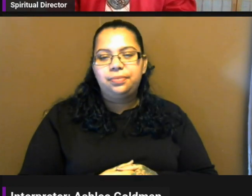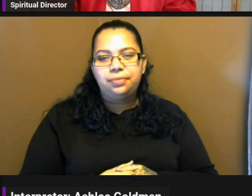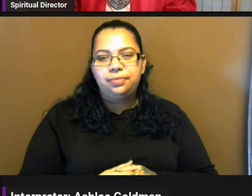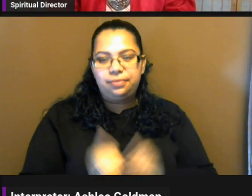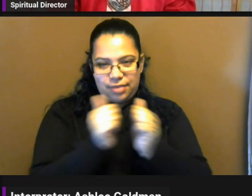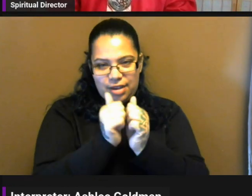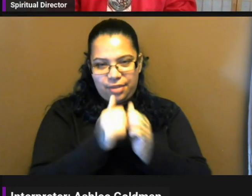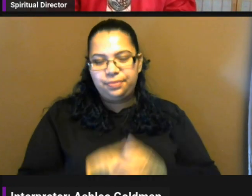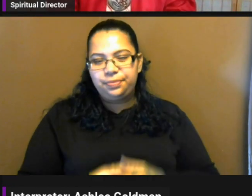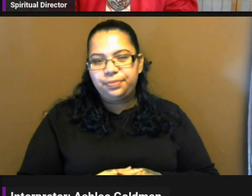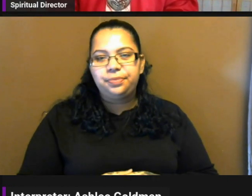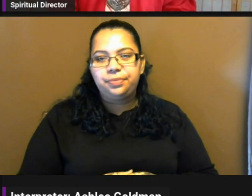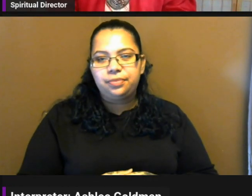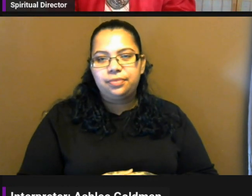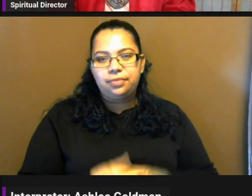Together.